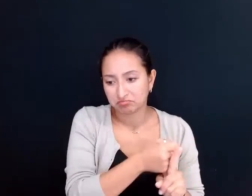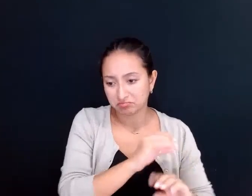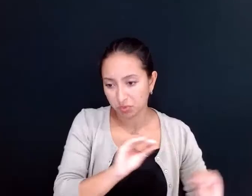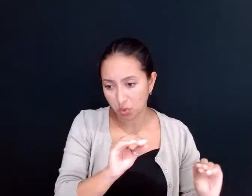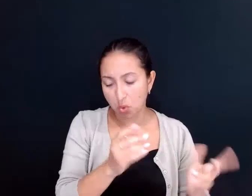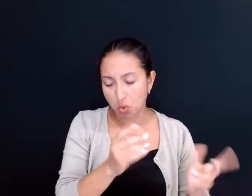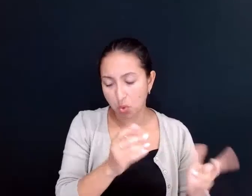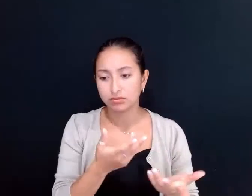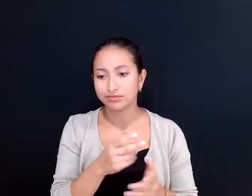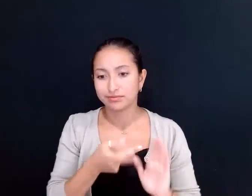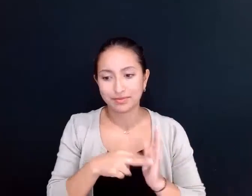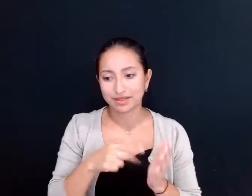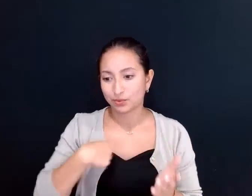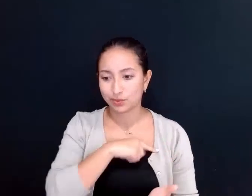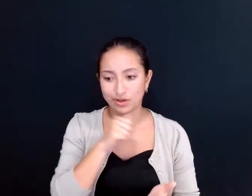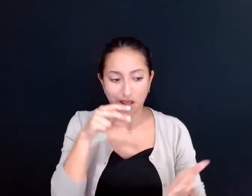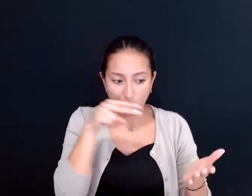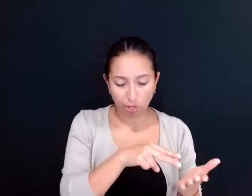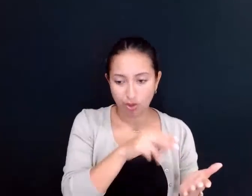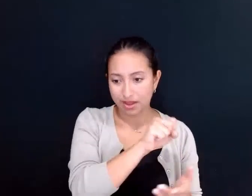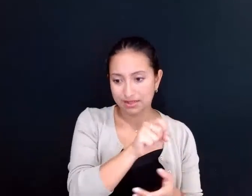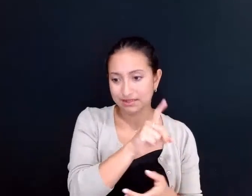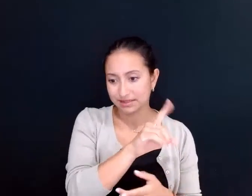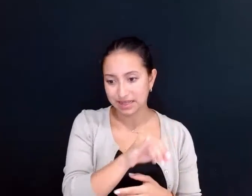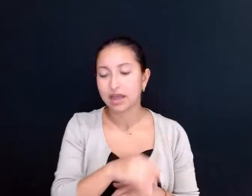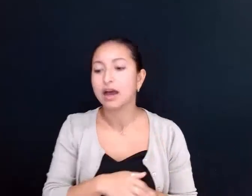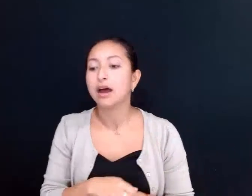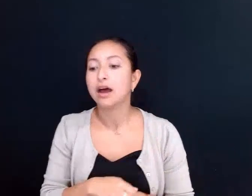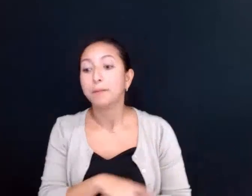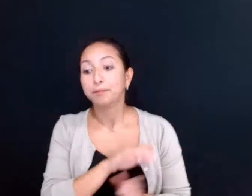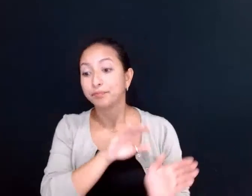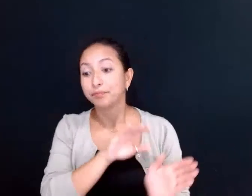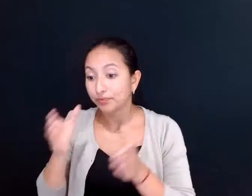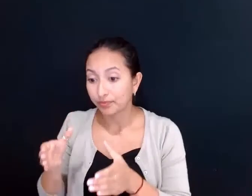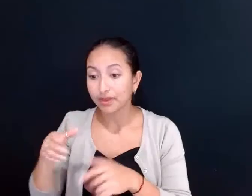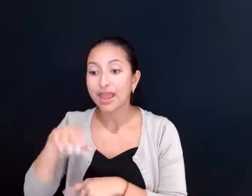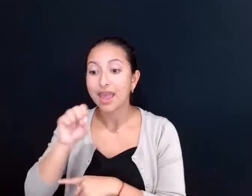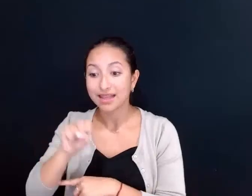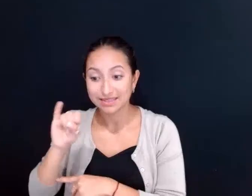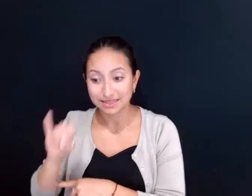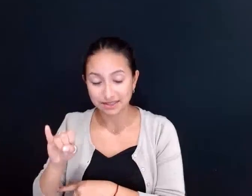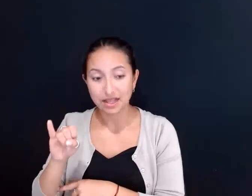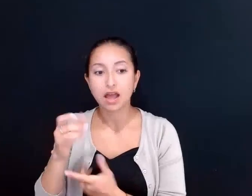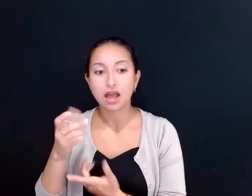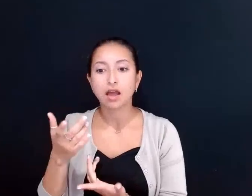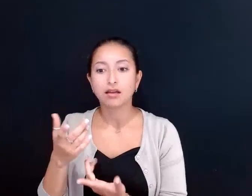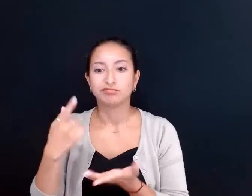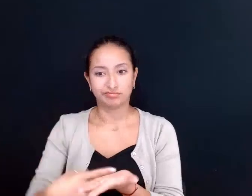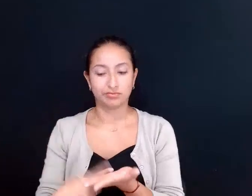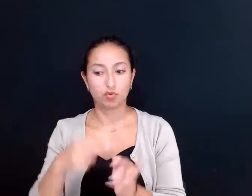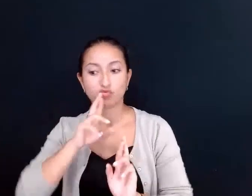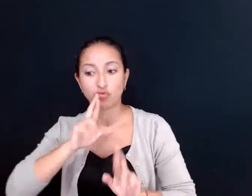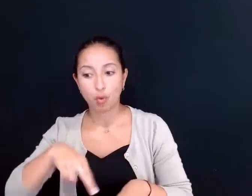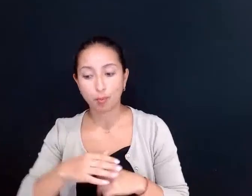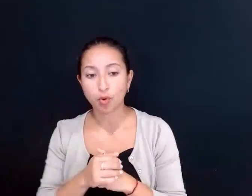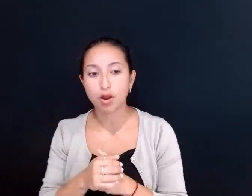Yes, sir. Yes, sir. Yes, sir. More so the SSI side. Yeah, exactly, right. So we talk about reporting, right? Because I know SSI, there's